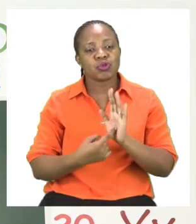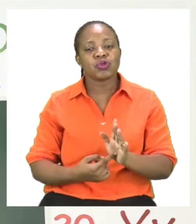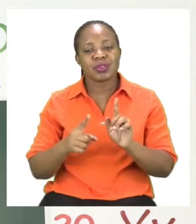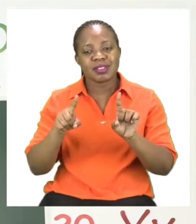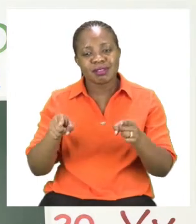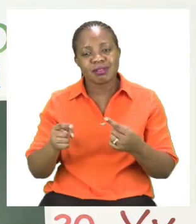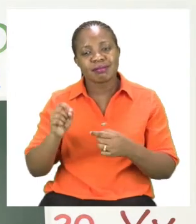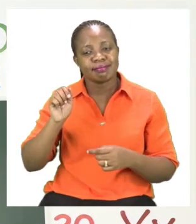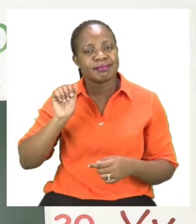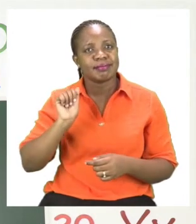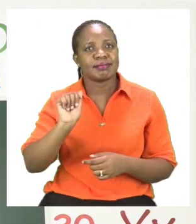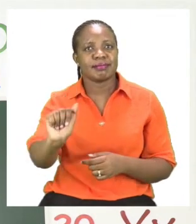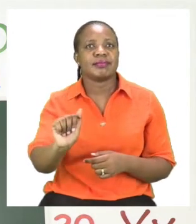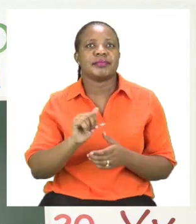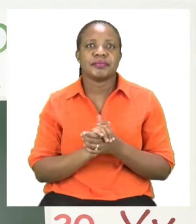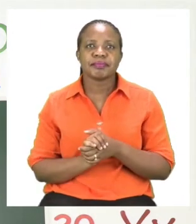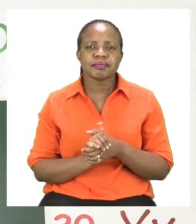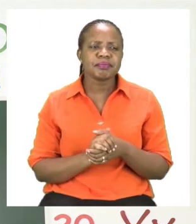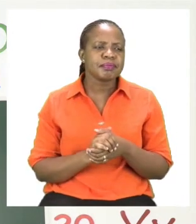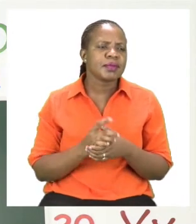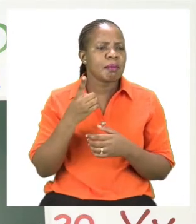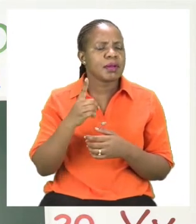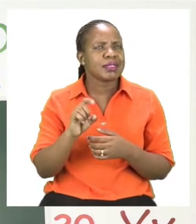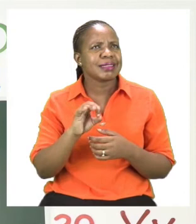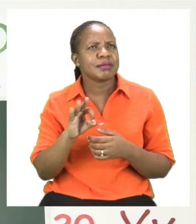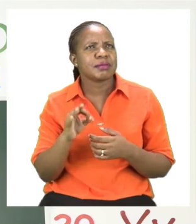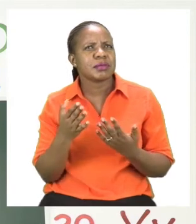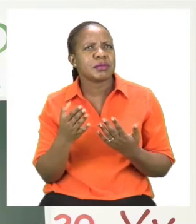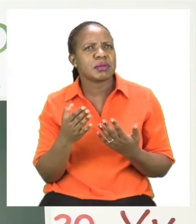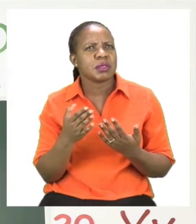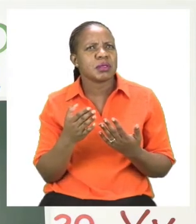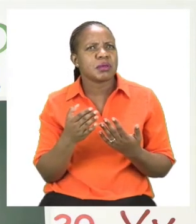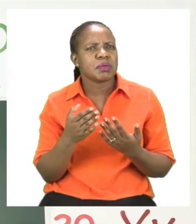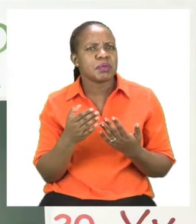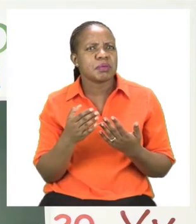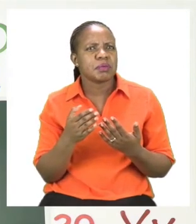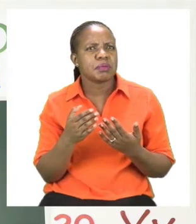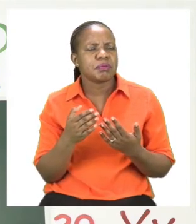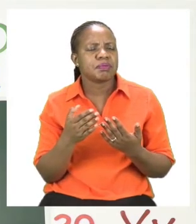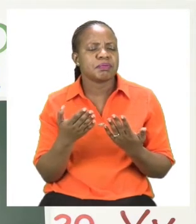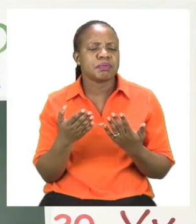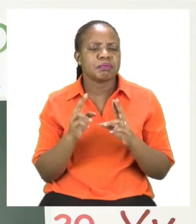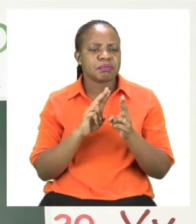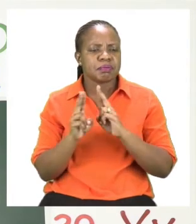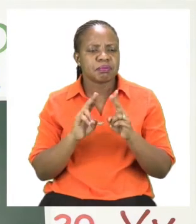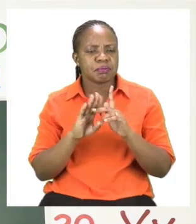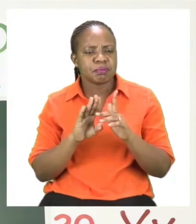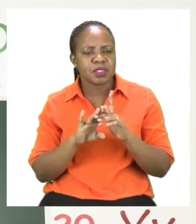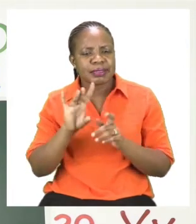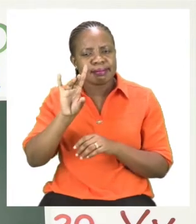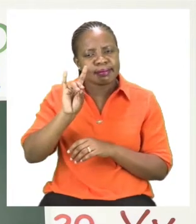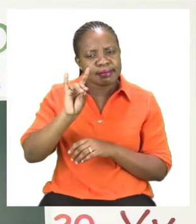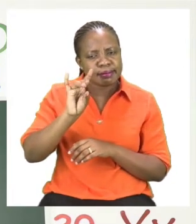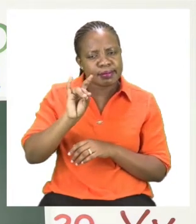something else, maybe we are talking about a puppy or a bunny rabbit,